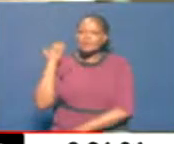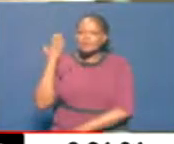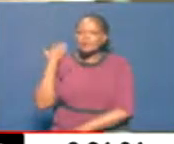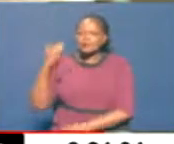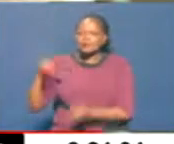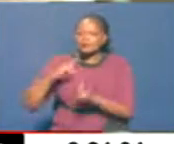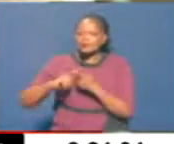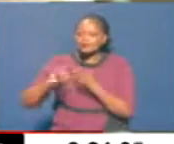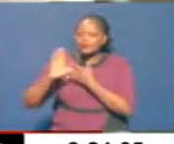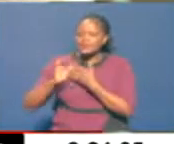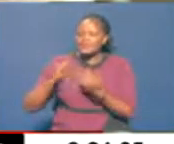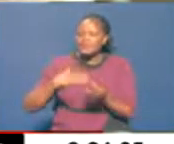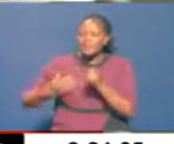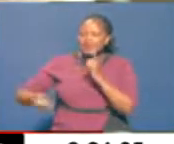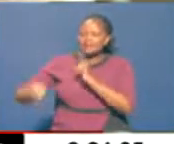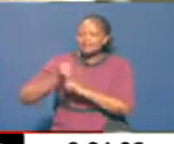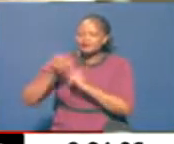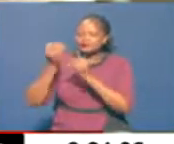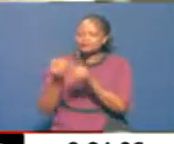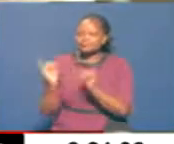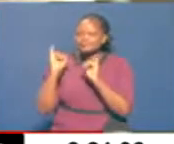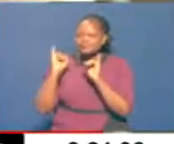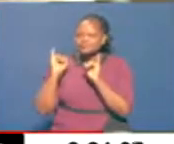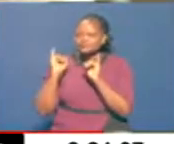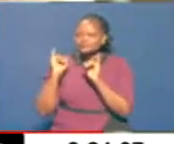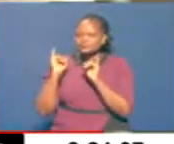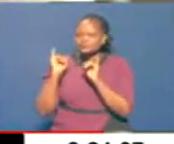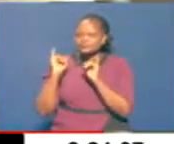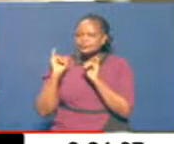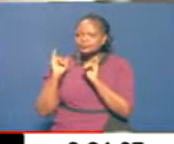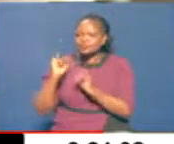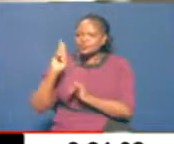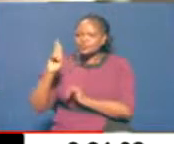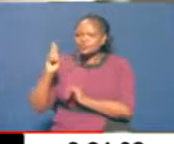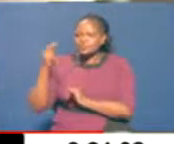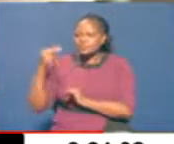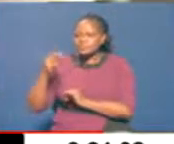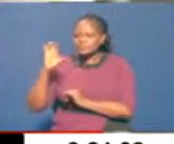country attained independence. The UHC story,